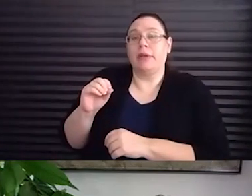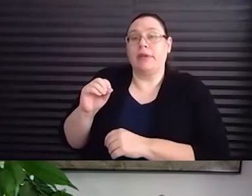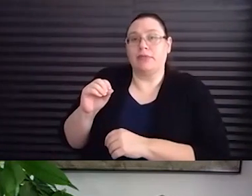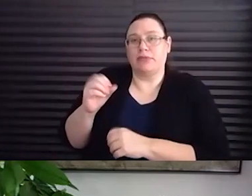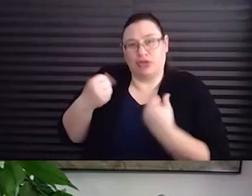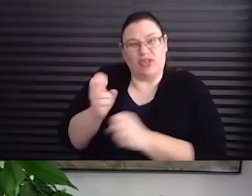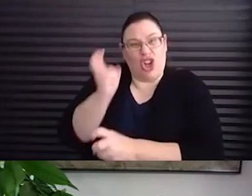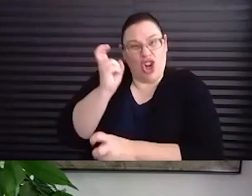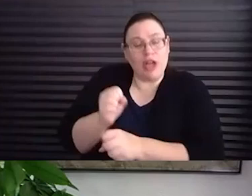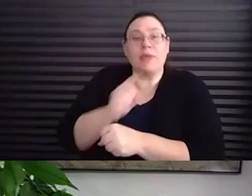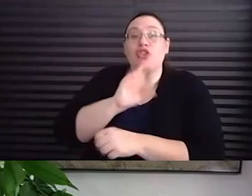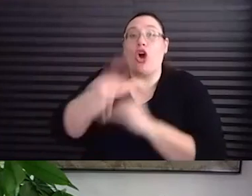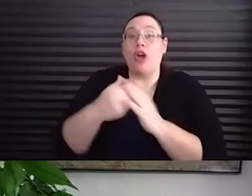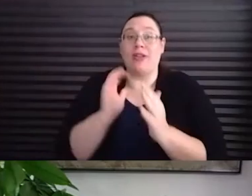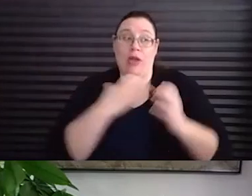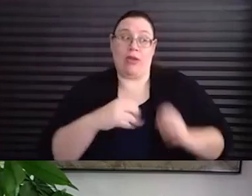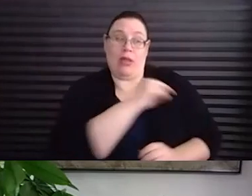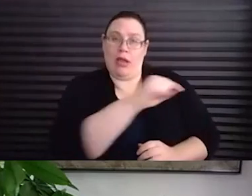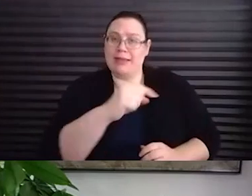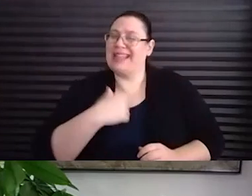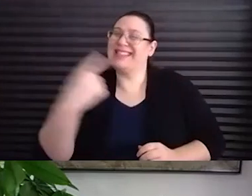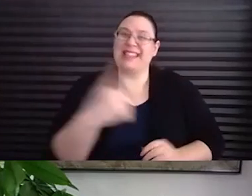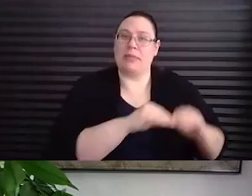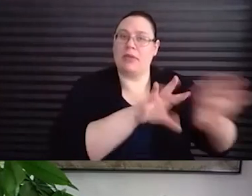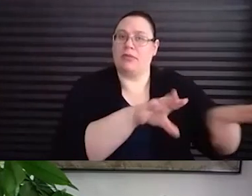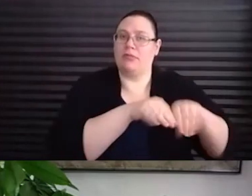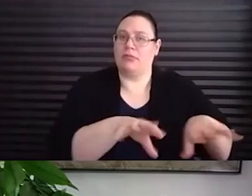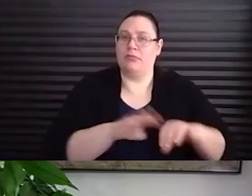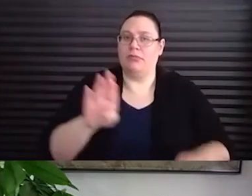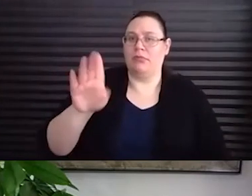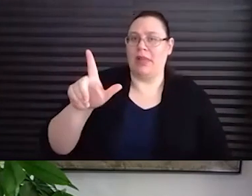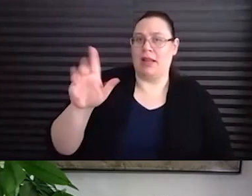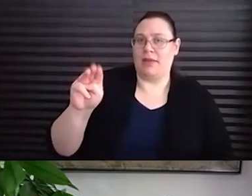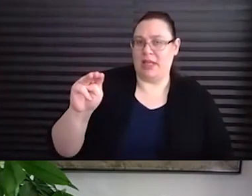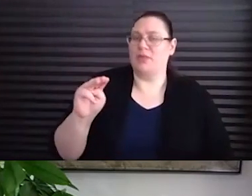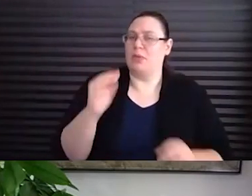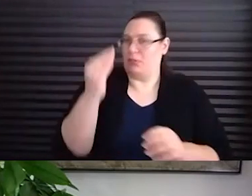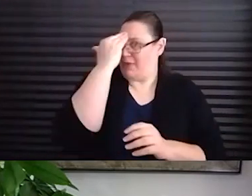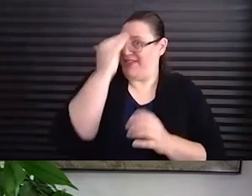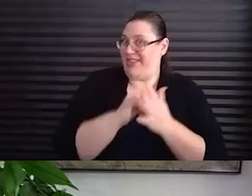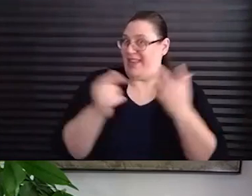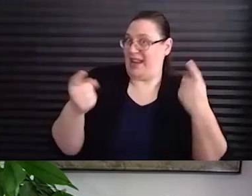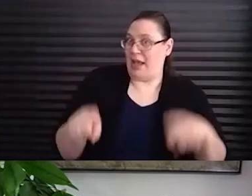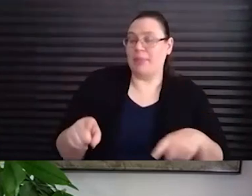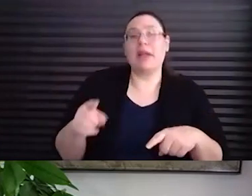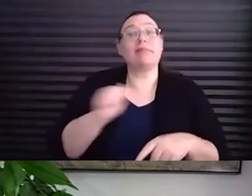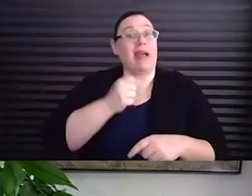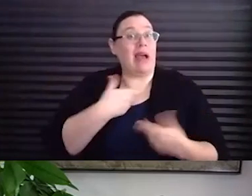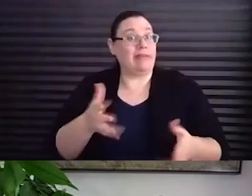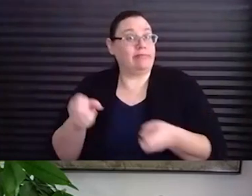to make sure that all of our clients had something go out, and made sure that we were very cognizant of that going on. So I put a post out myself,